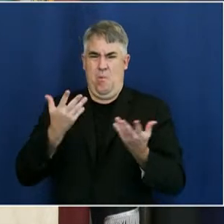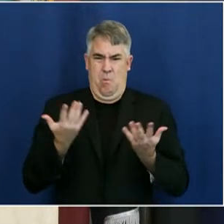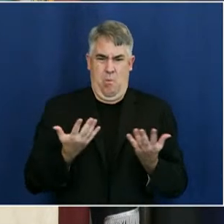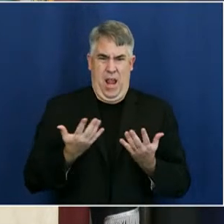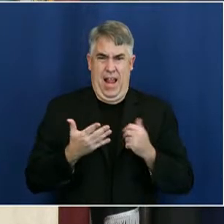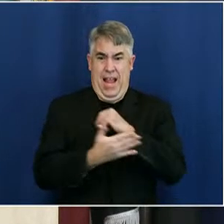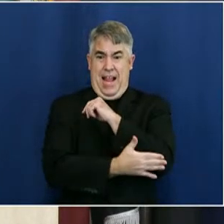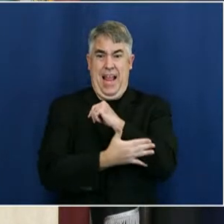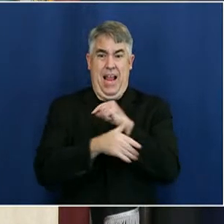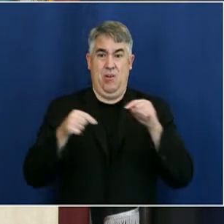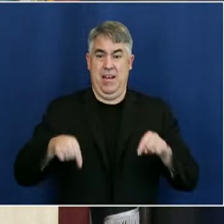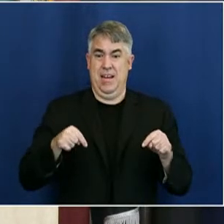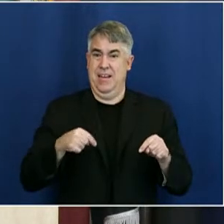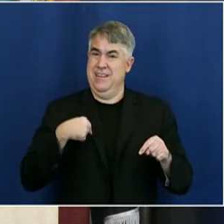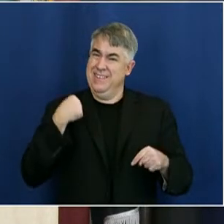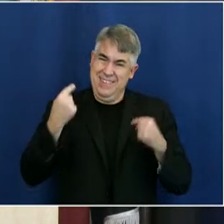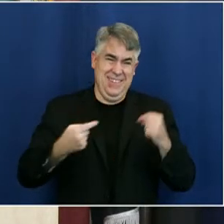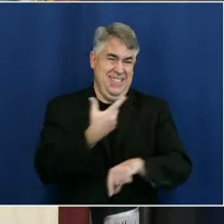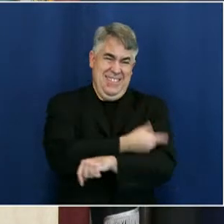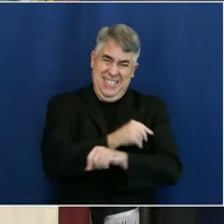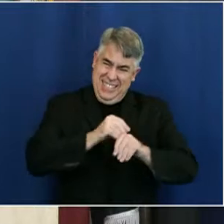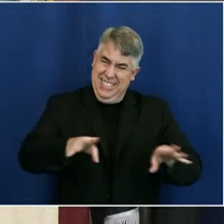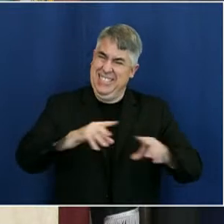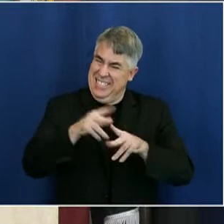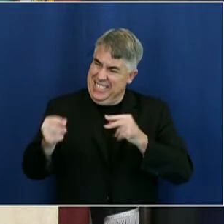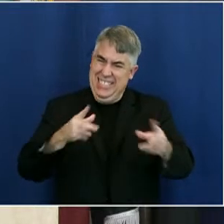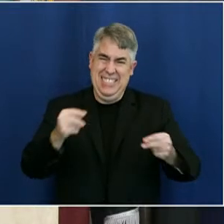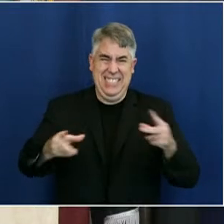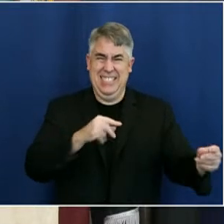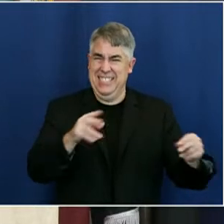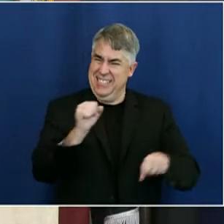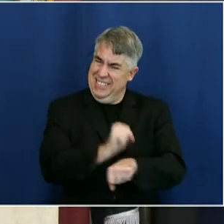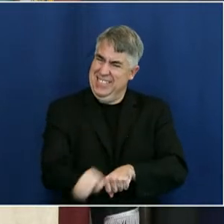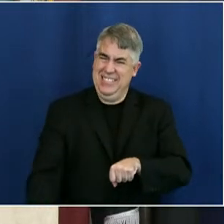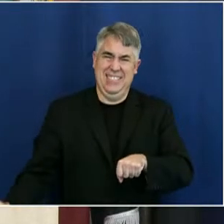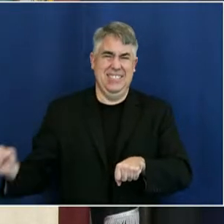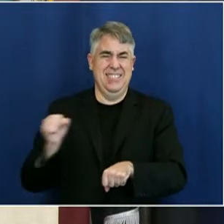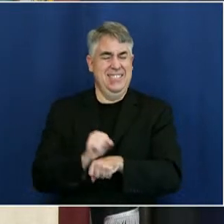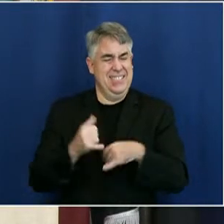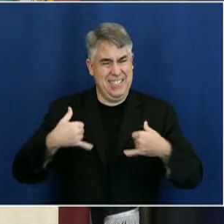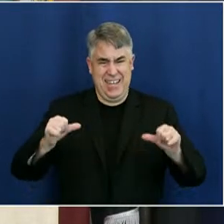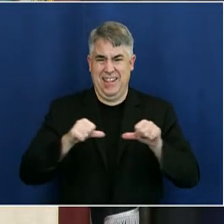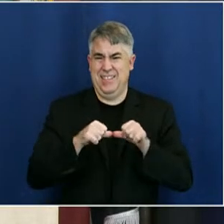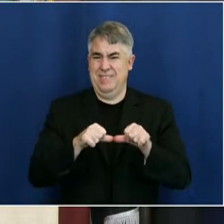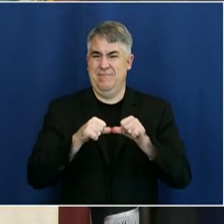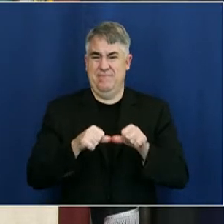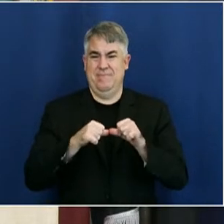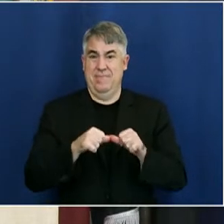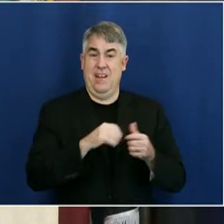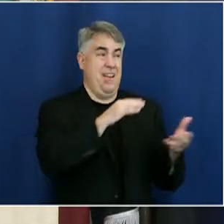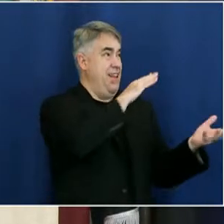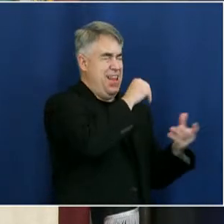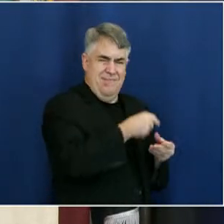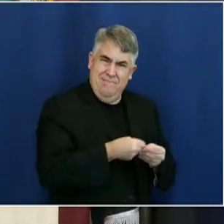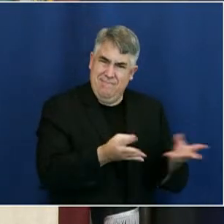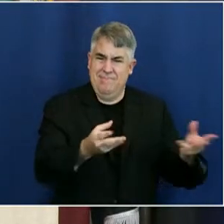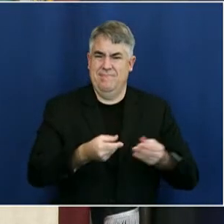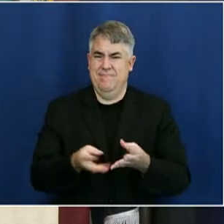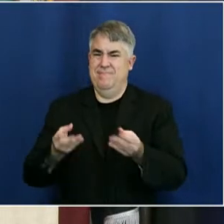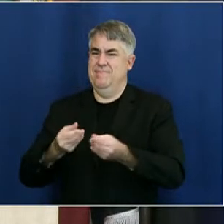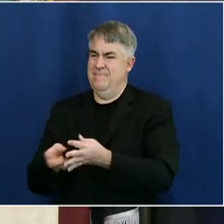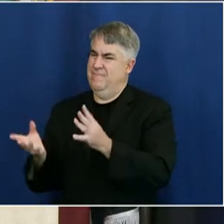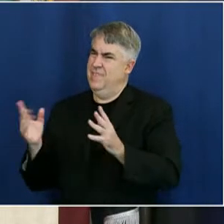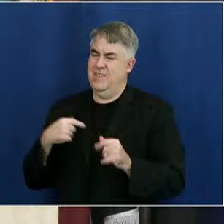fast. Speed was seen as the goal in terms of getting vaccines and arms positions you to get more vaccines if you're